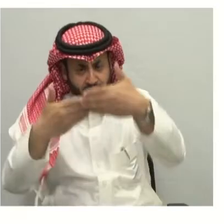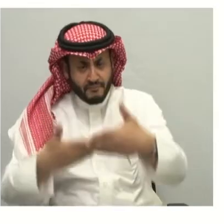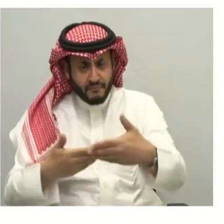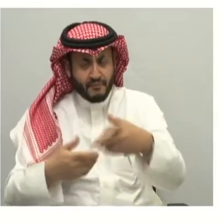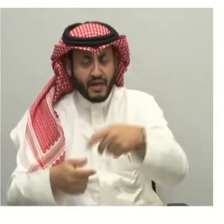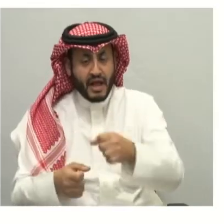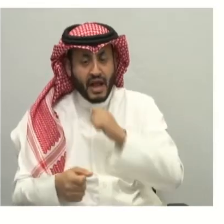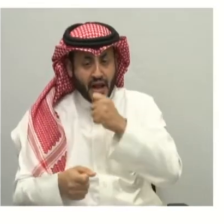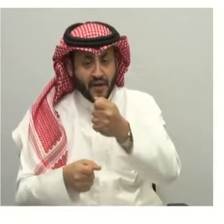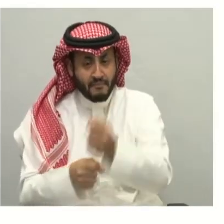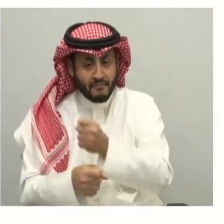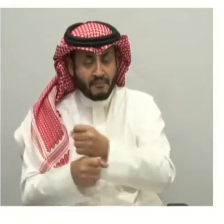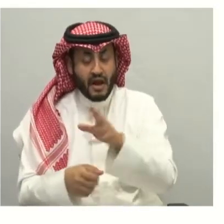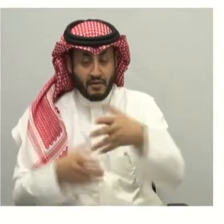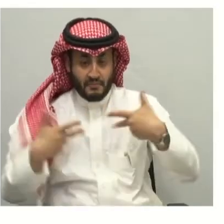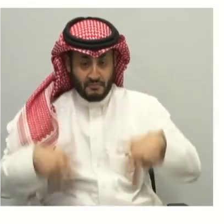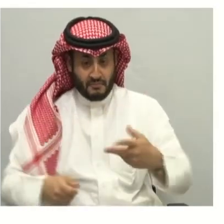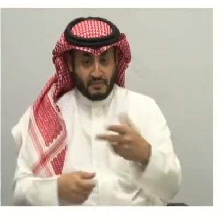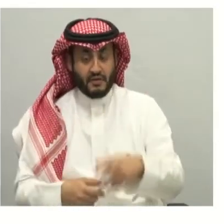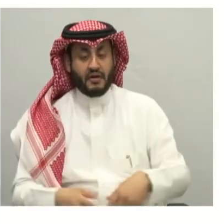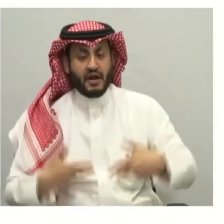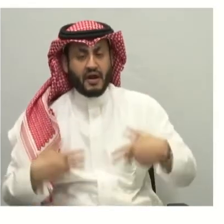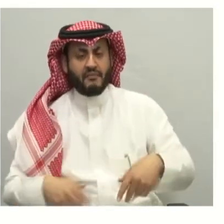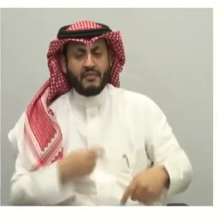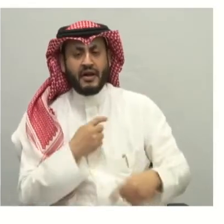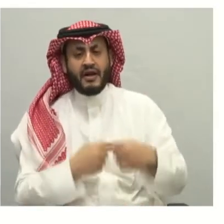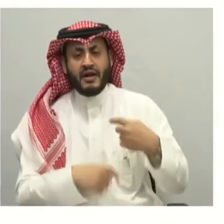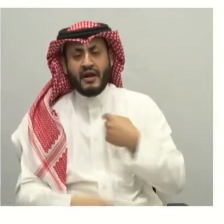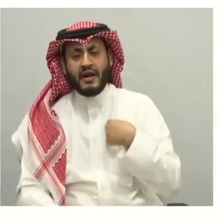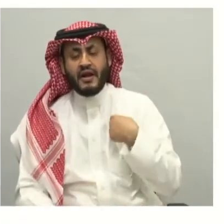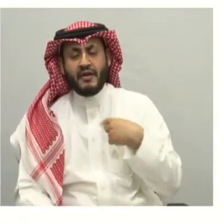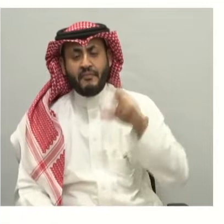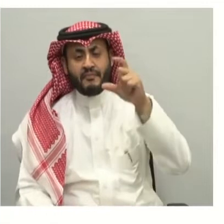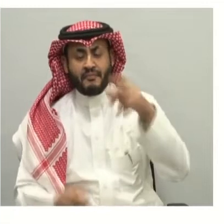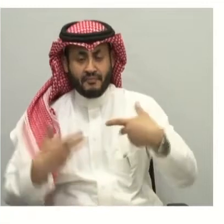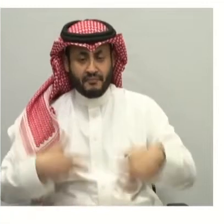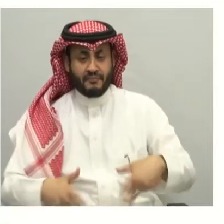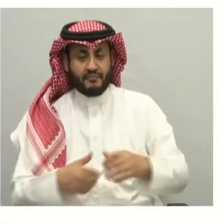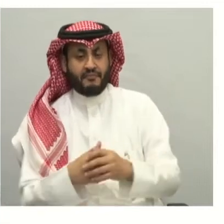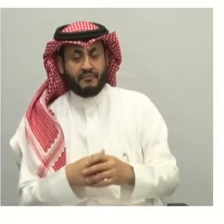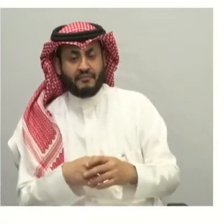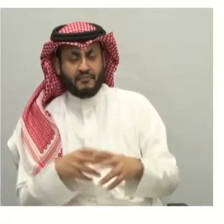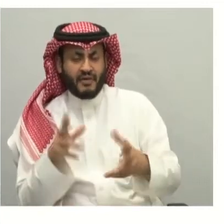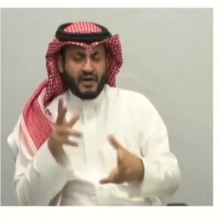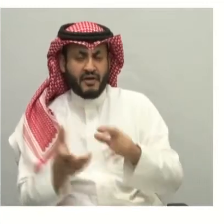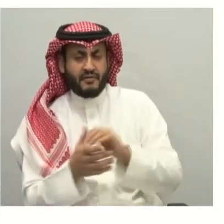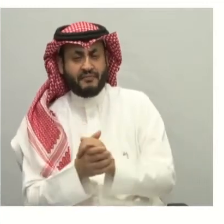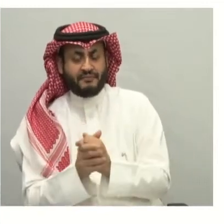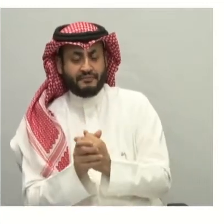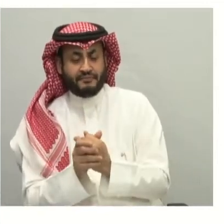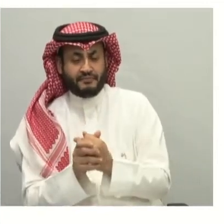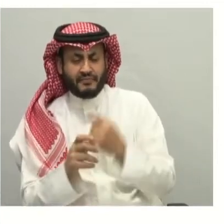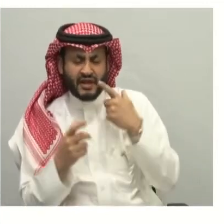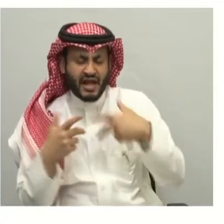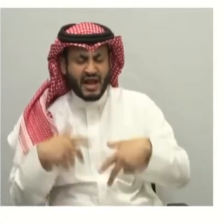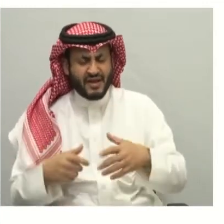job interview and I need a new suit, a white or blue shirt, and a plain tie. I'm going to buy a dark gray or dark blue suit. The clothes I